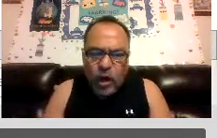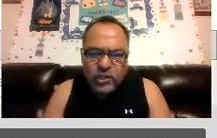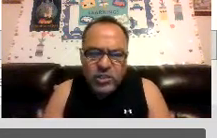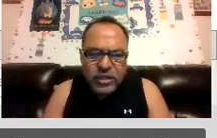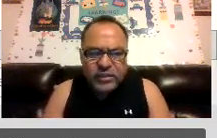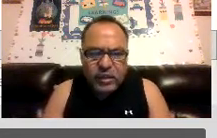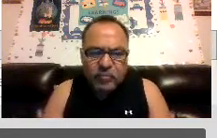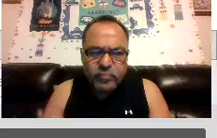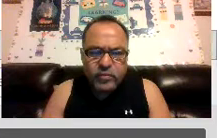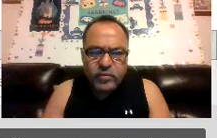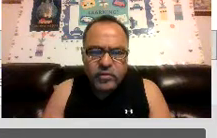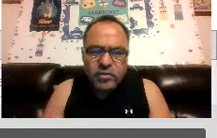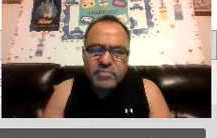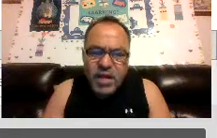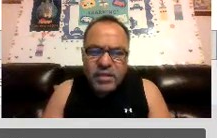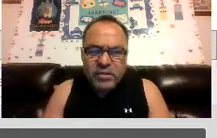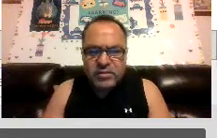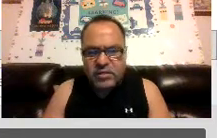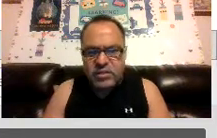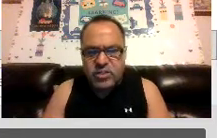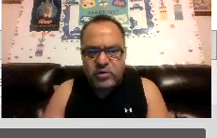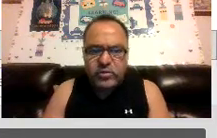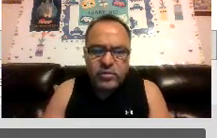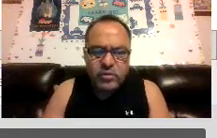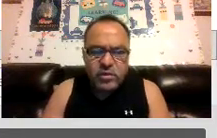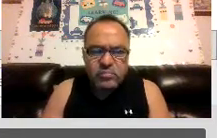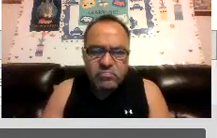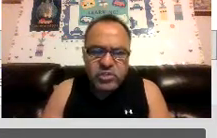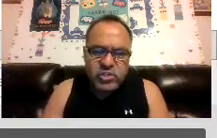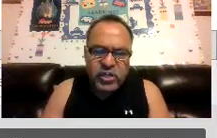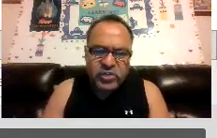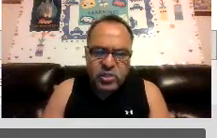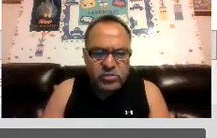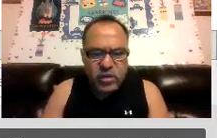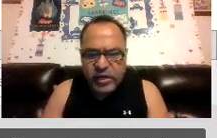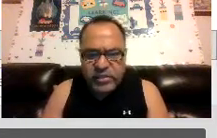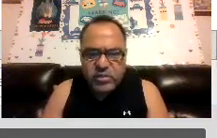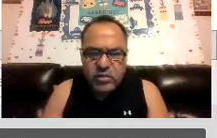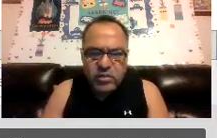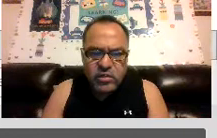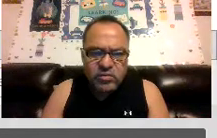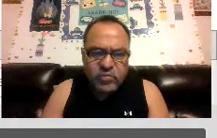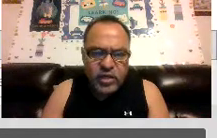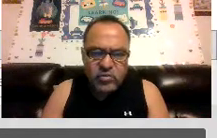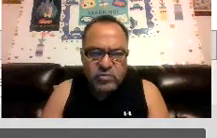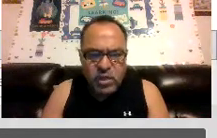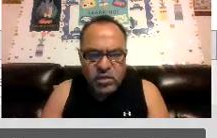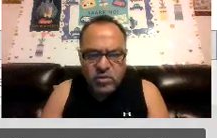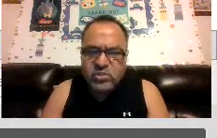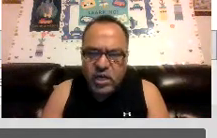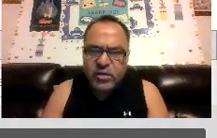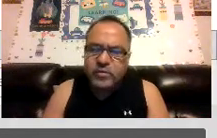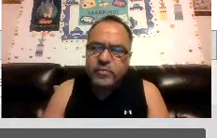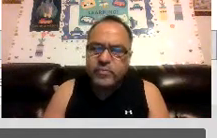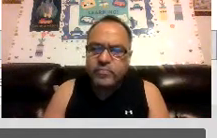just wanted to look at them. They're mine, Tala shouted. Mrs. Yates closed her eyes. Their fighting was making